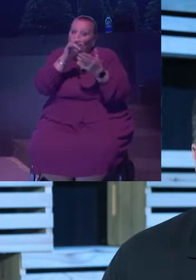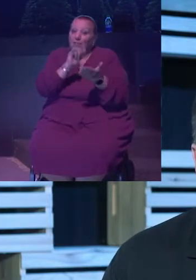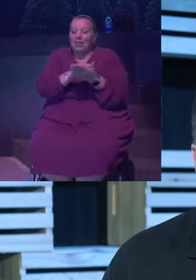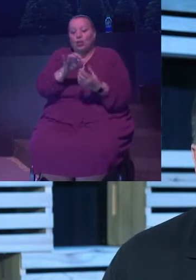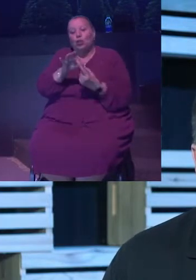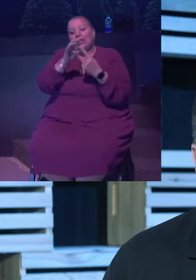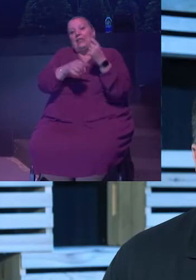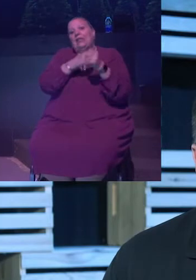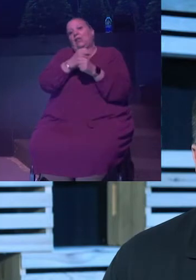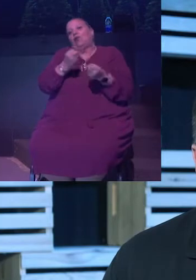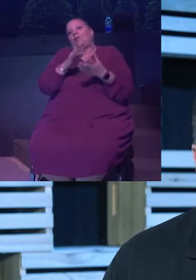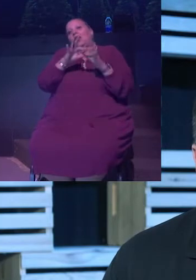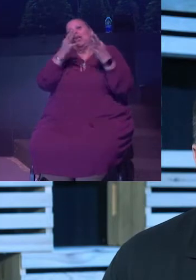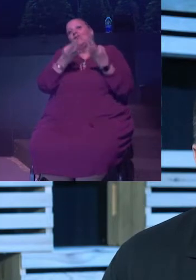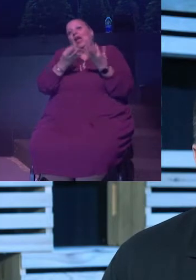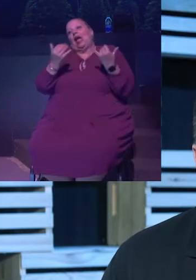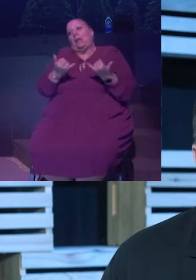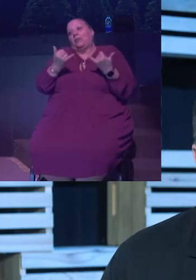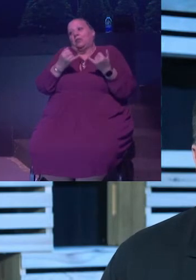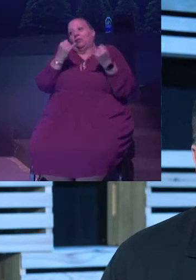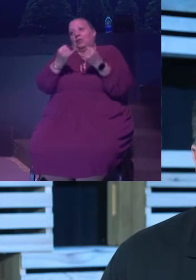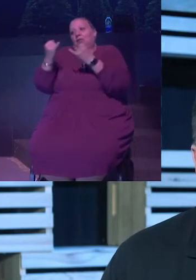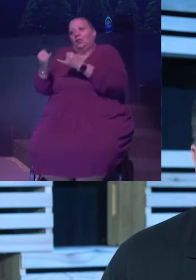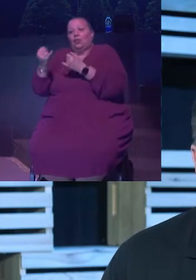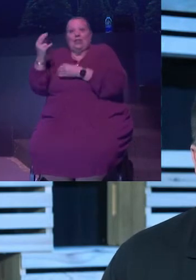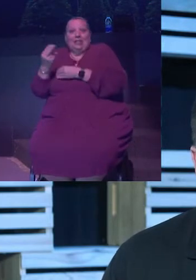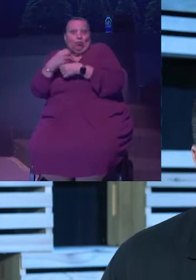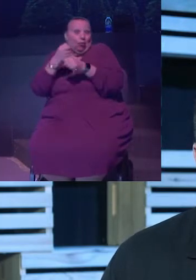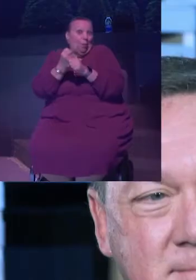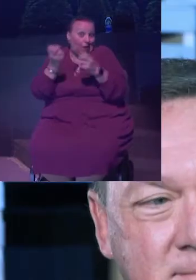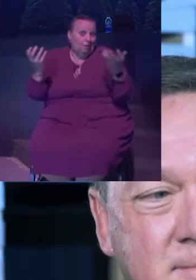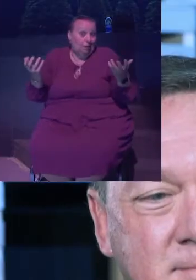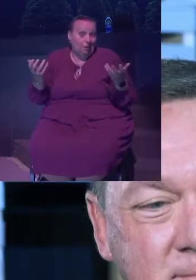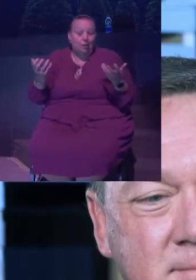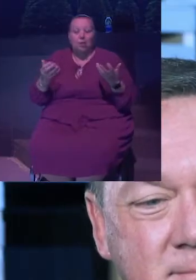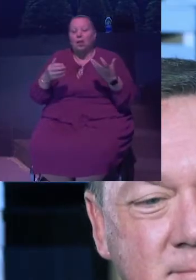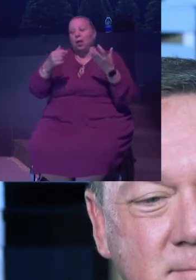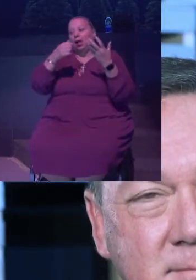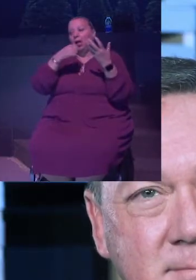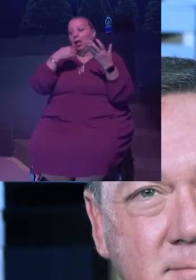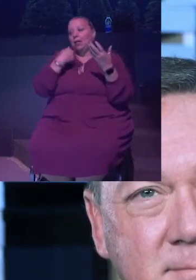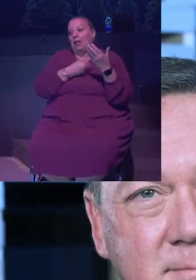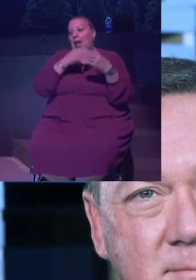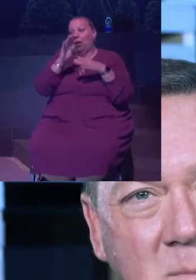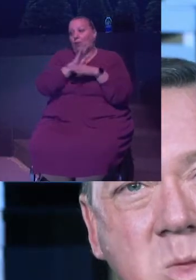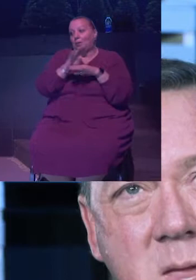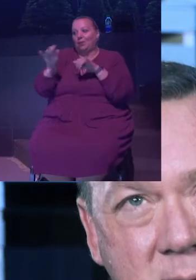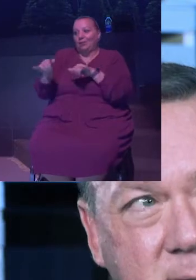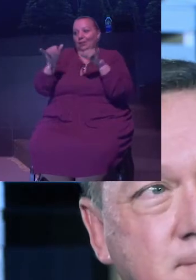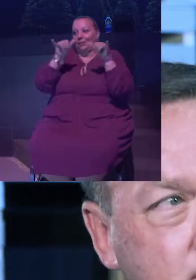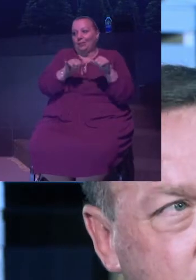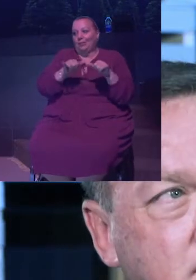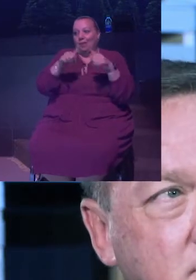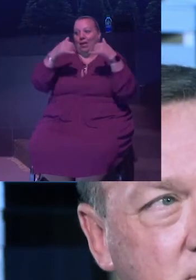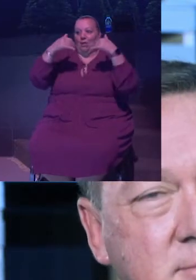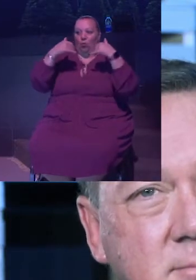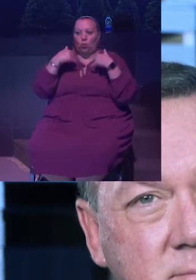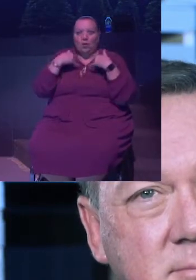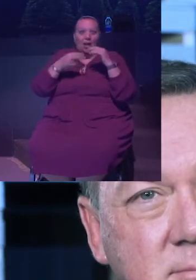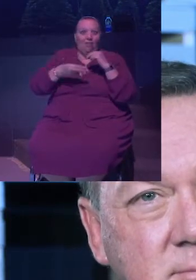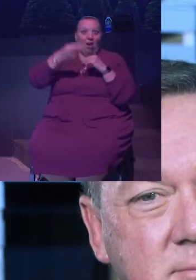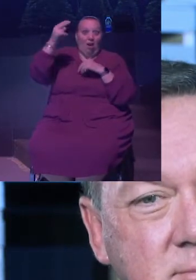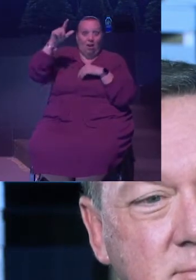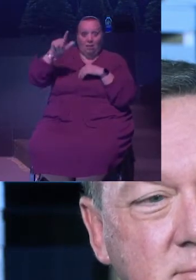for many families and businesses and individuals. It's history making. And our business is the same. We've had highs and lows